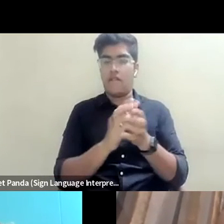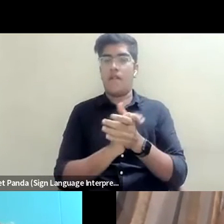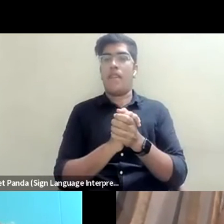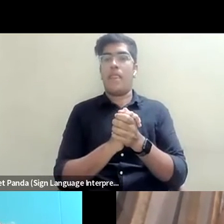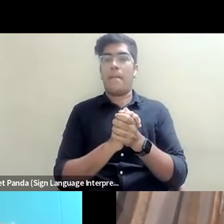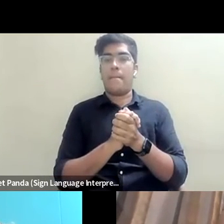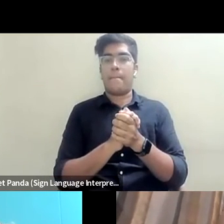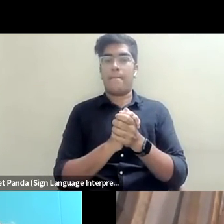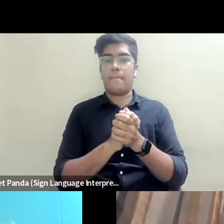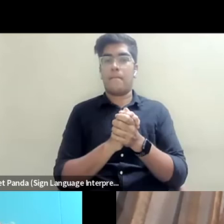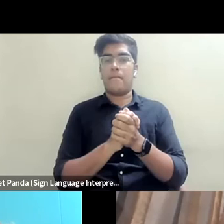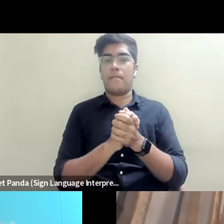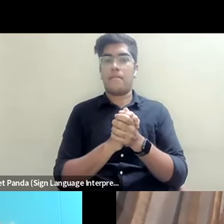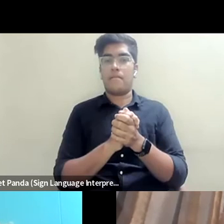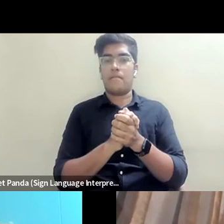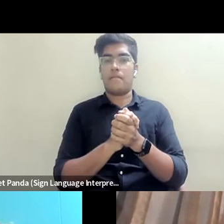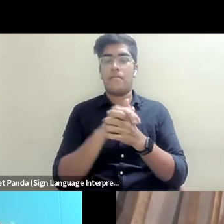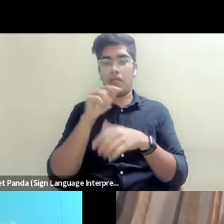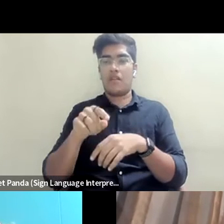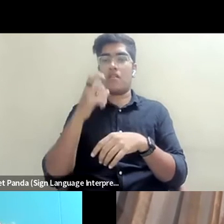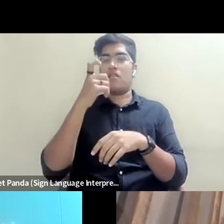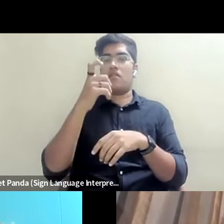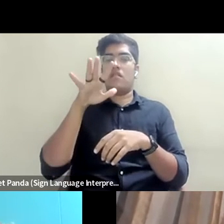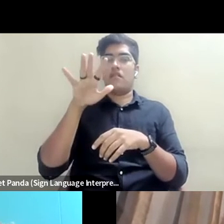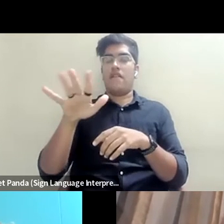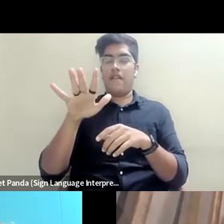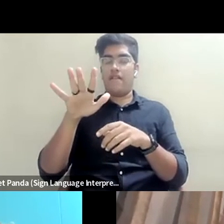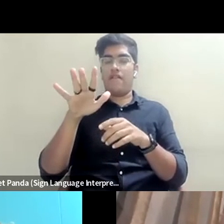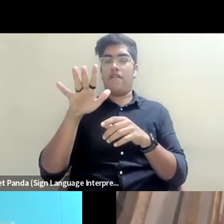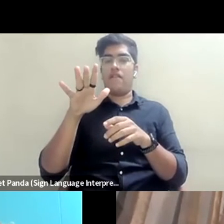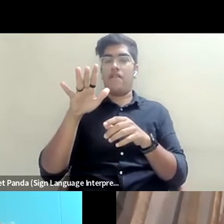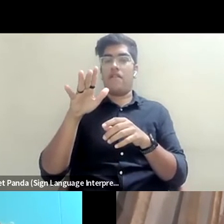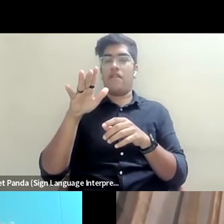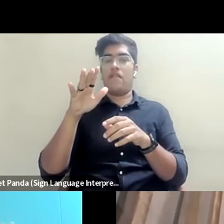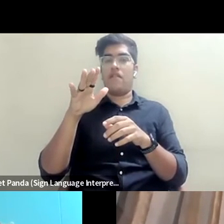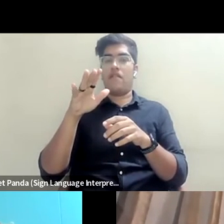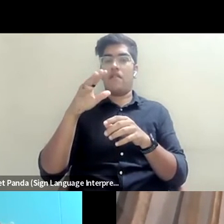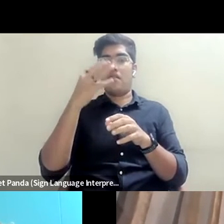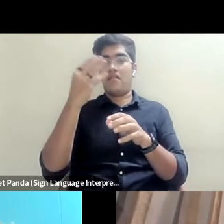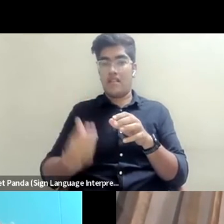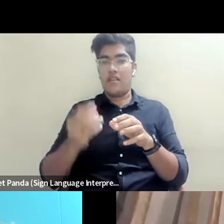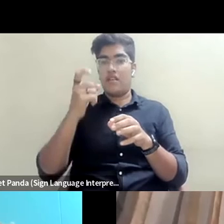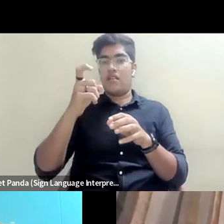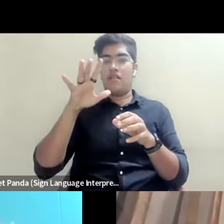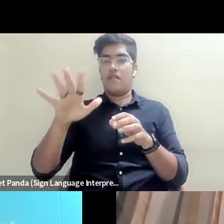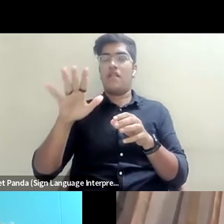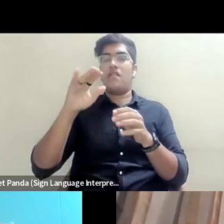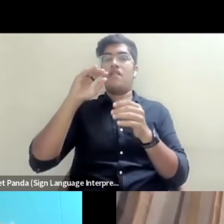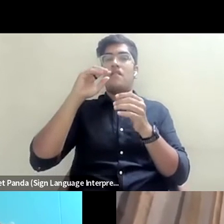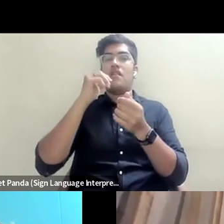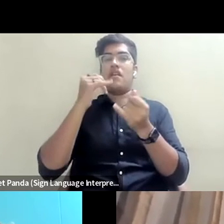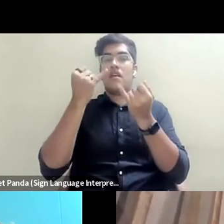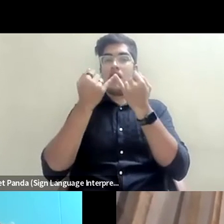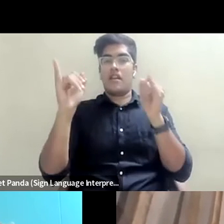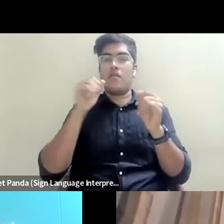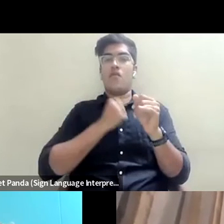backdrop, on the 75th, on the eve of 75th year of our Azadi, Sasha's presence